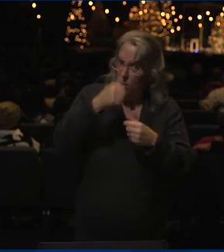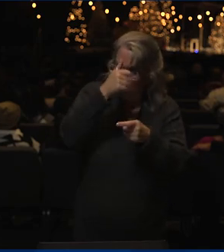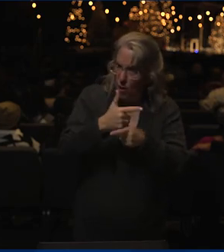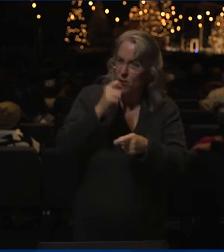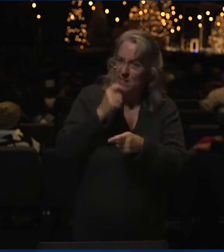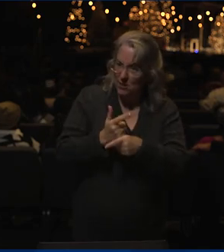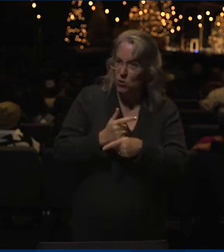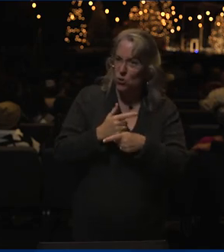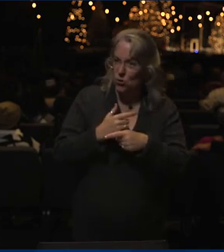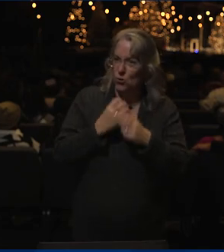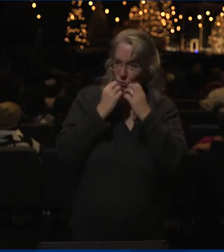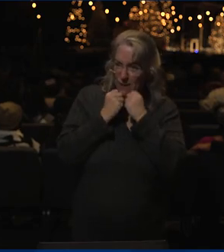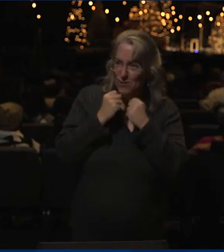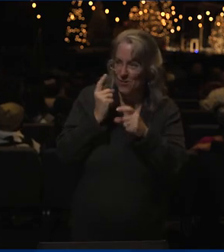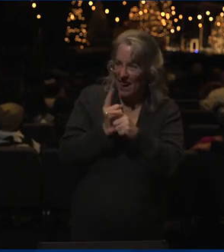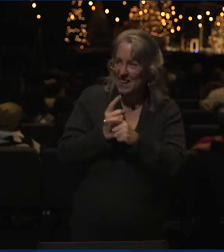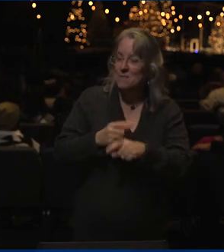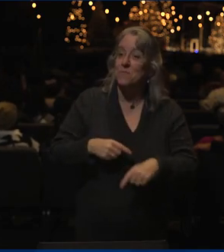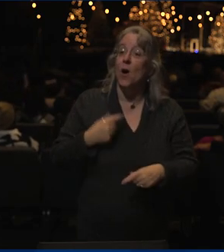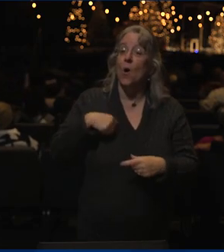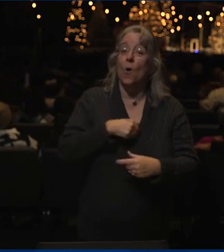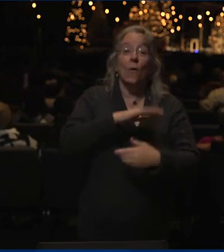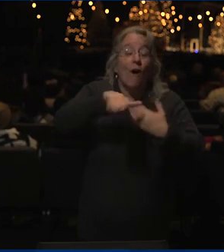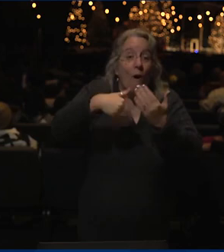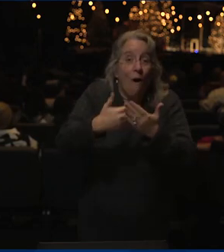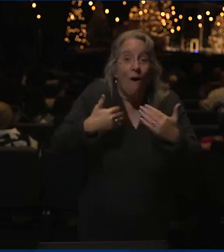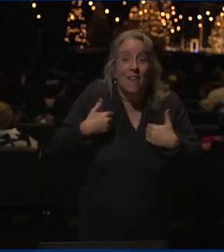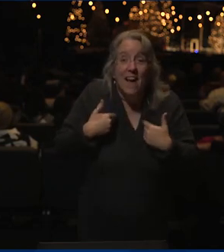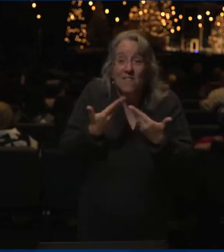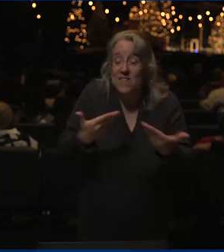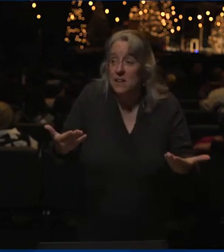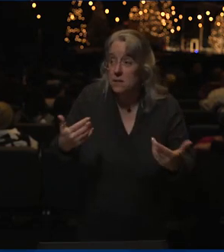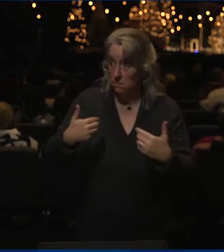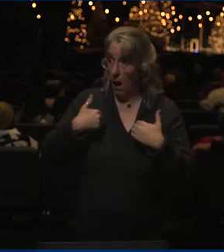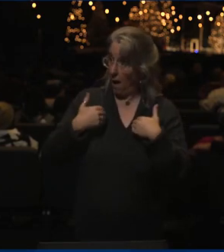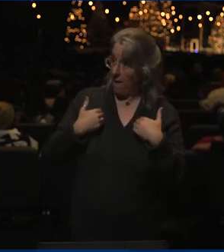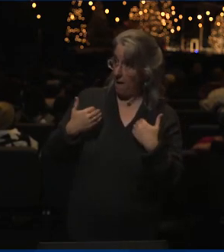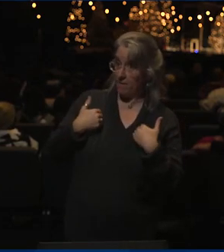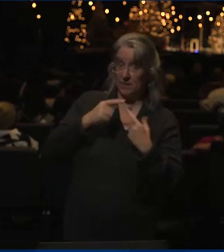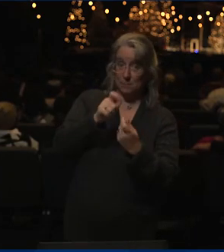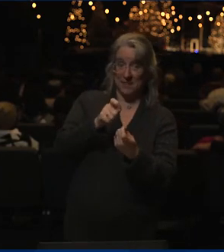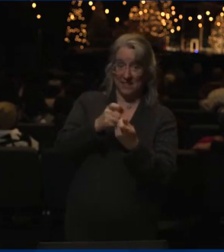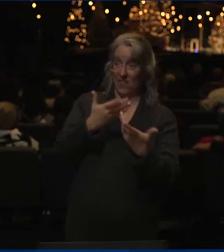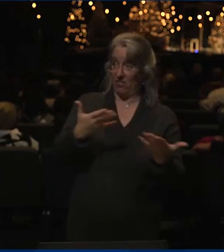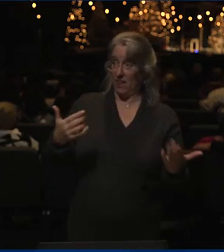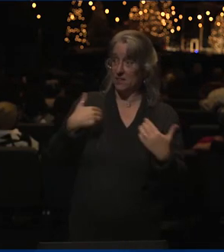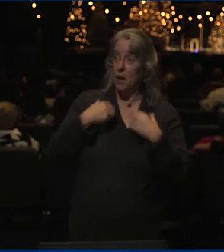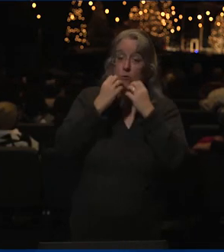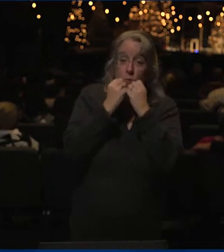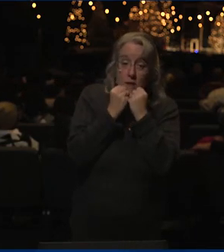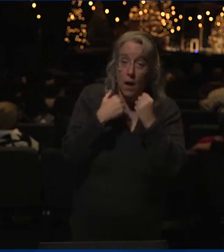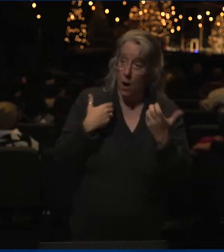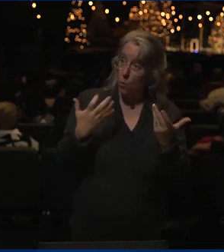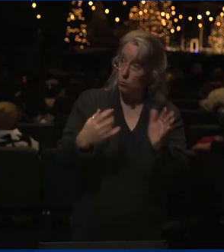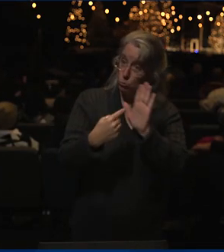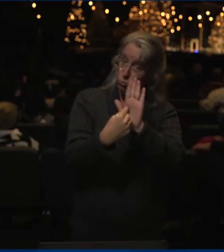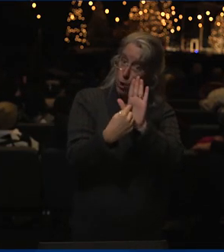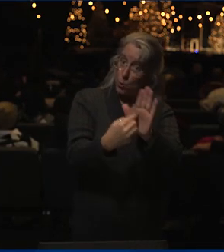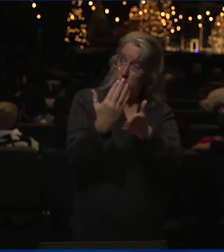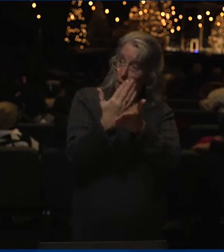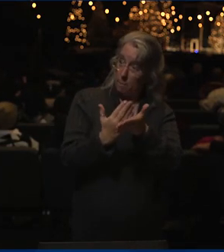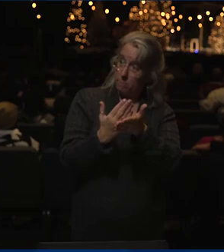We all have things that we treasure. I have certain things that I treasure, which I wanted to show you